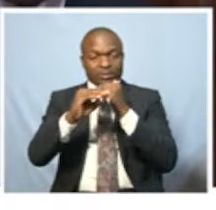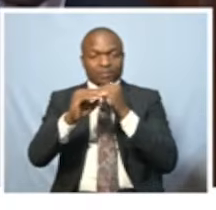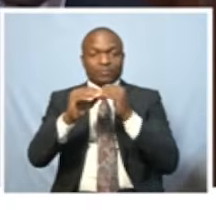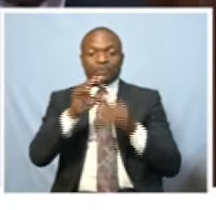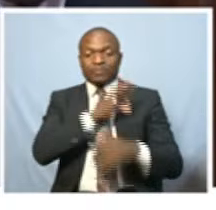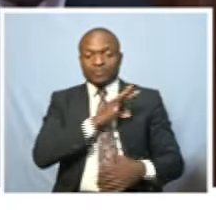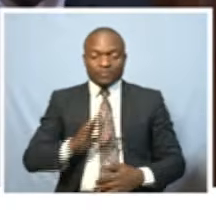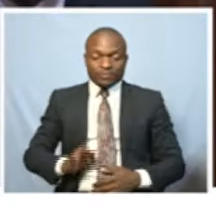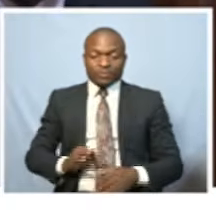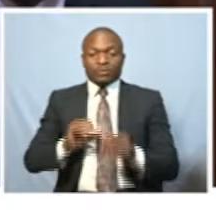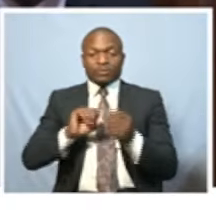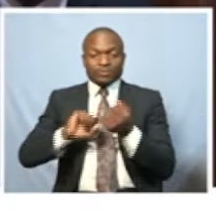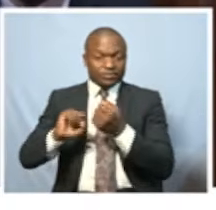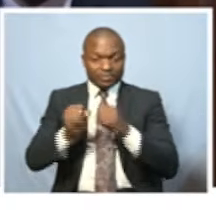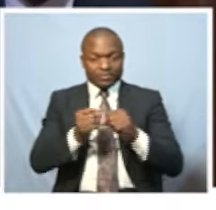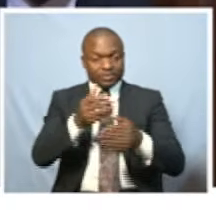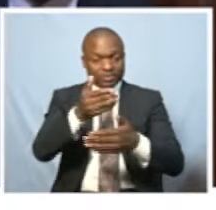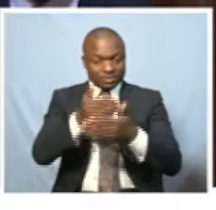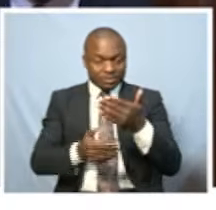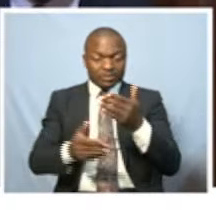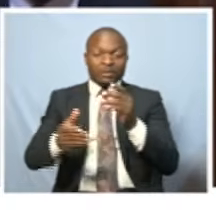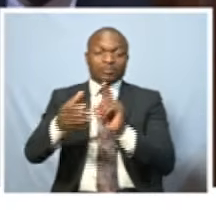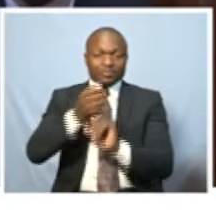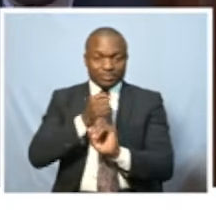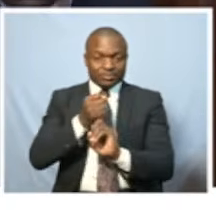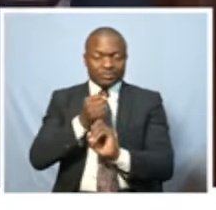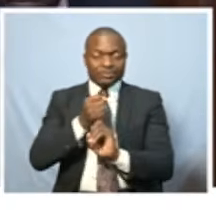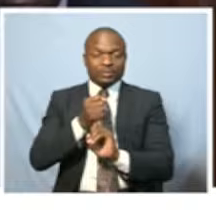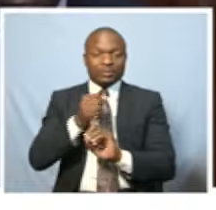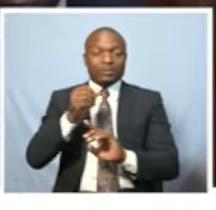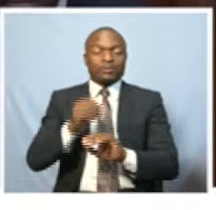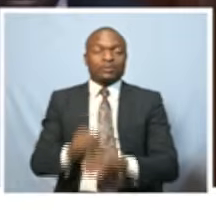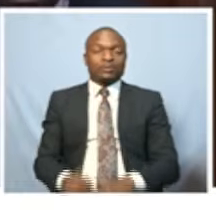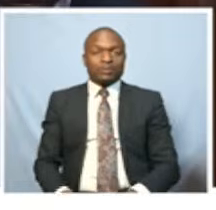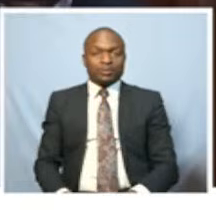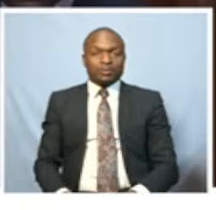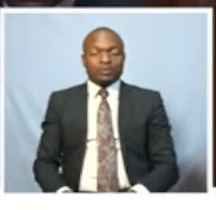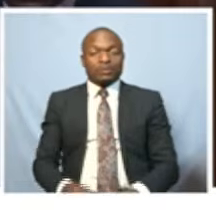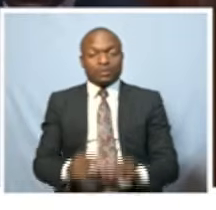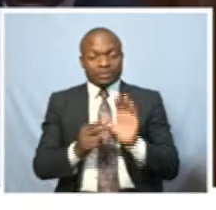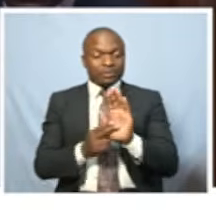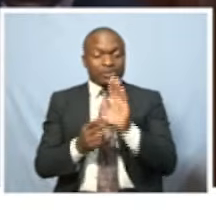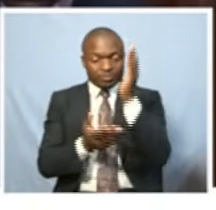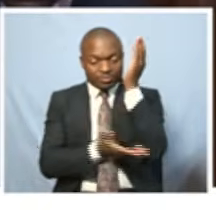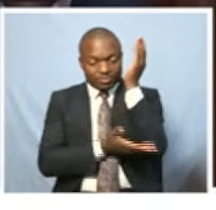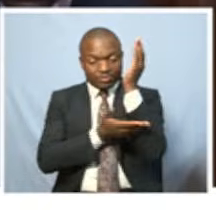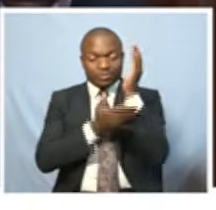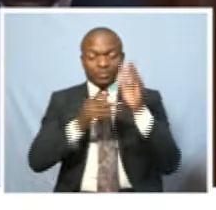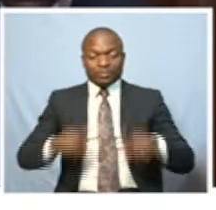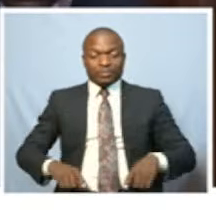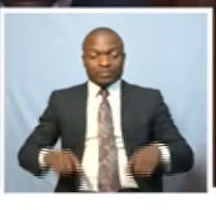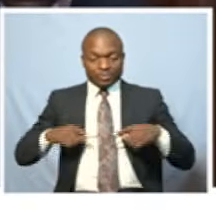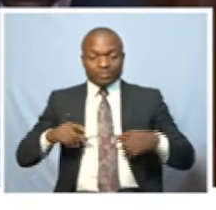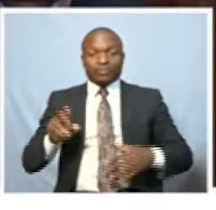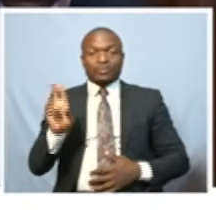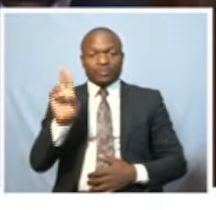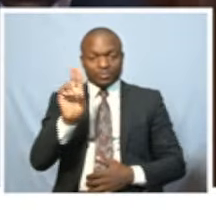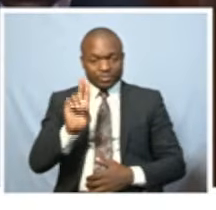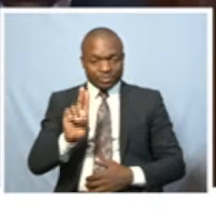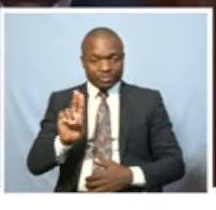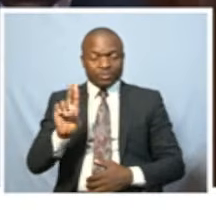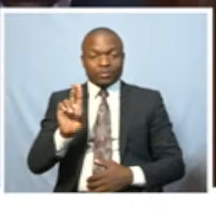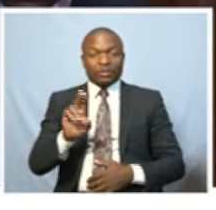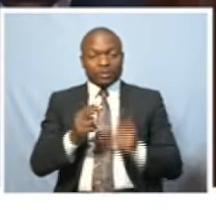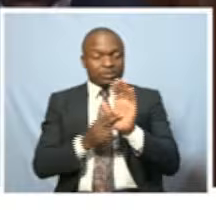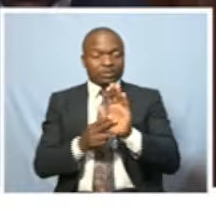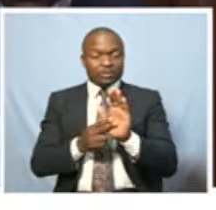the constituency. These gains are contributing to improved livelihood and reinforcing food